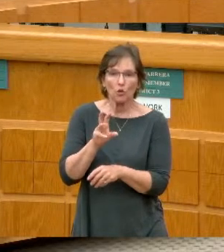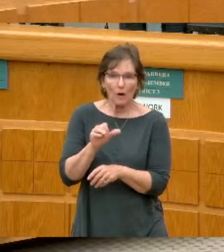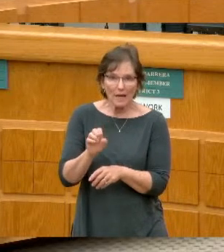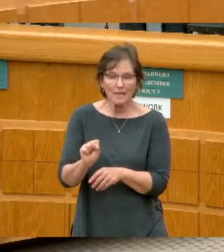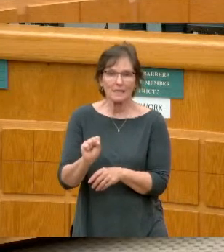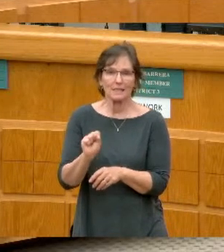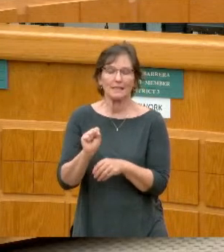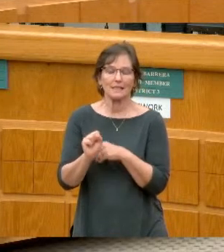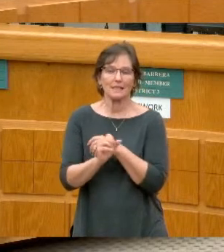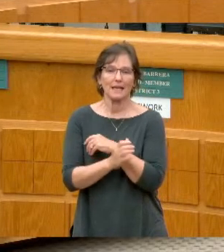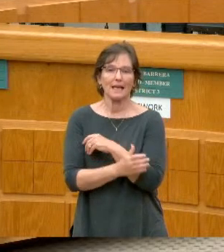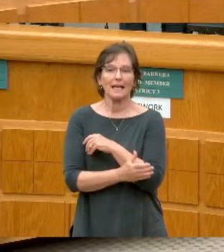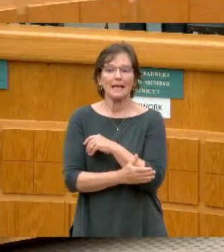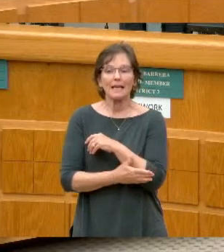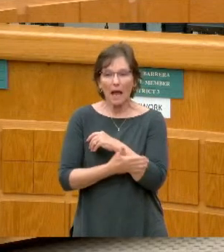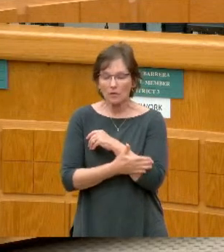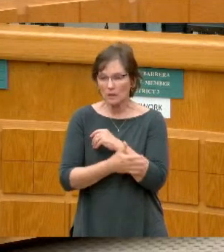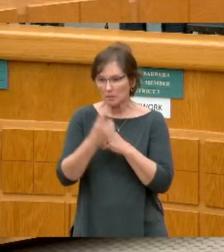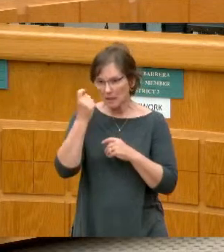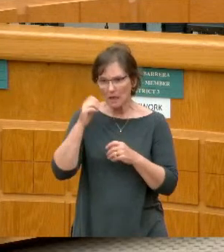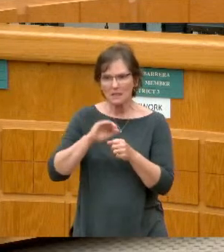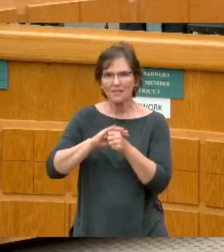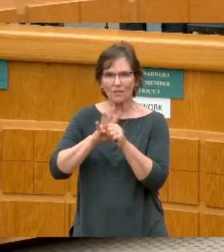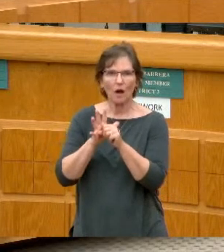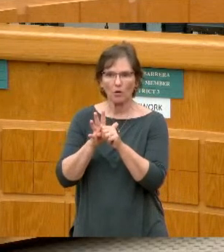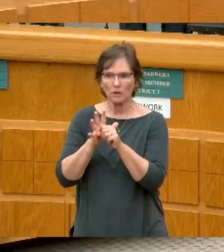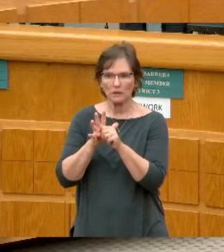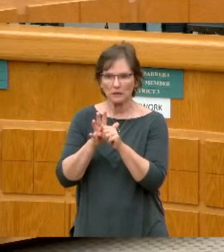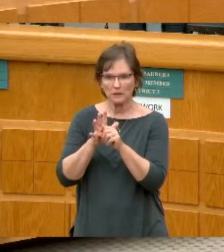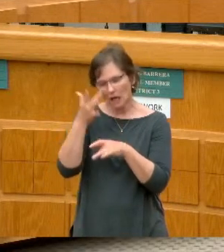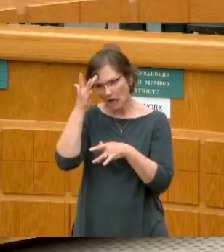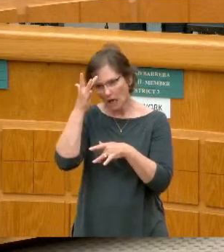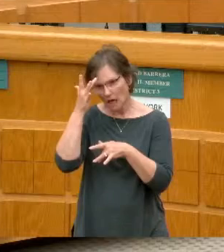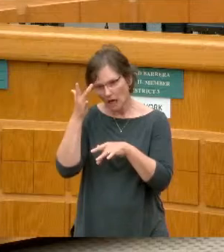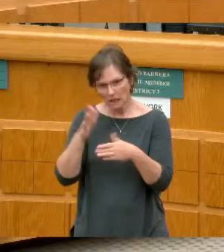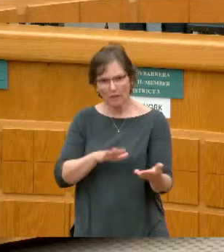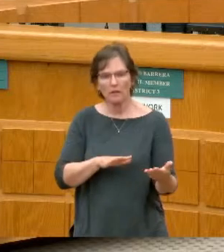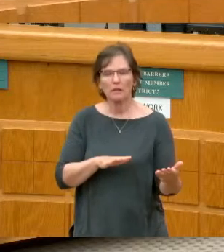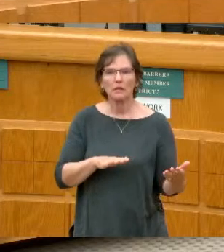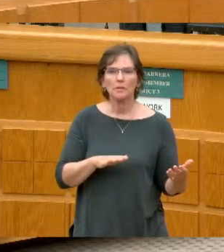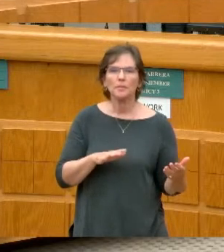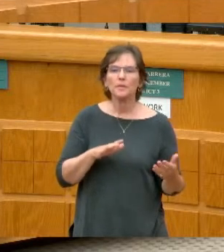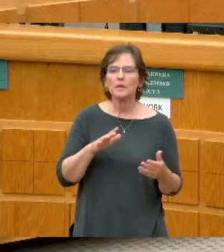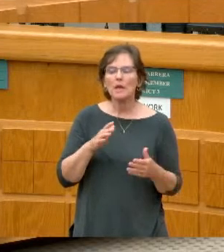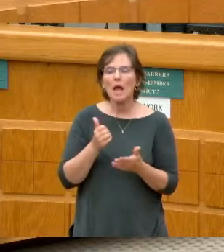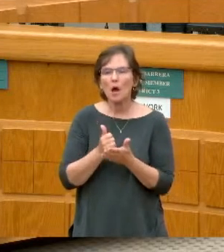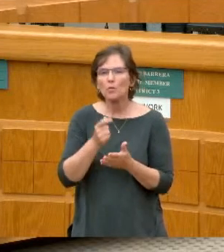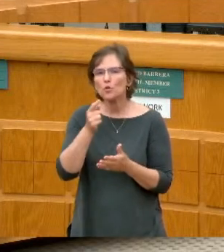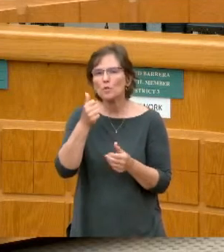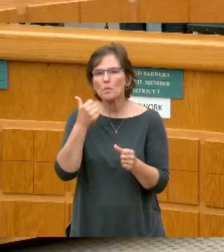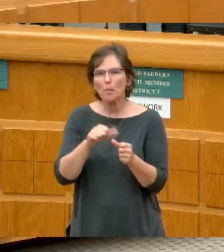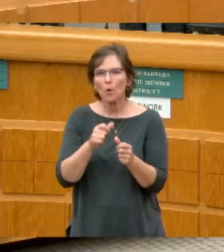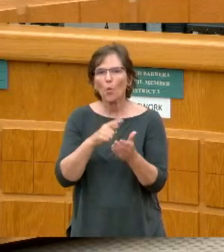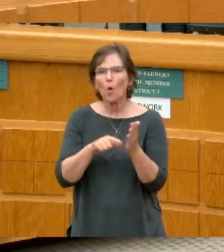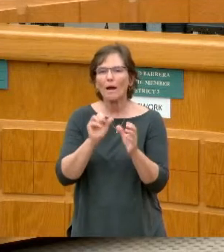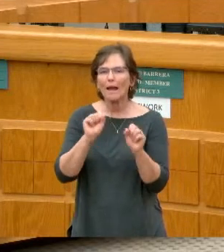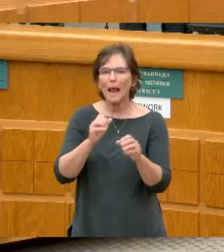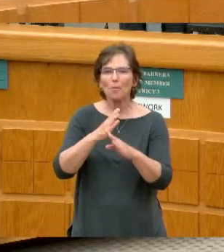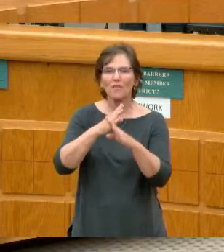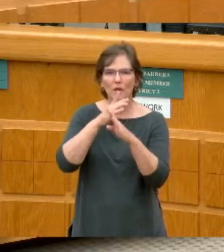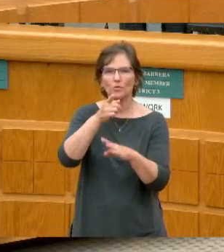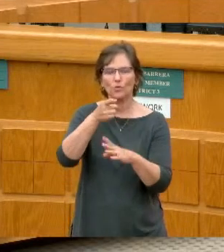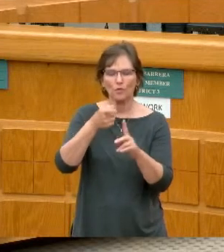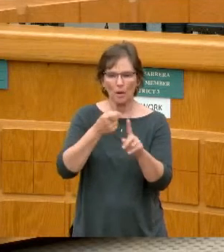have learned, this novel COVID-19 affects each of us differently. and we have already lost over